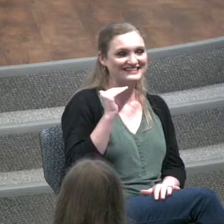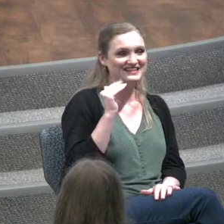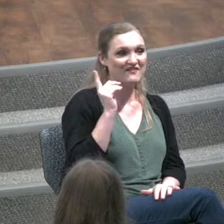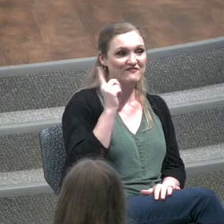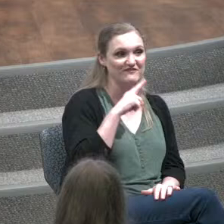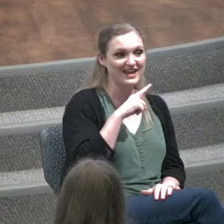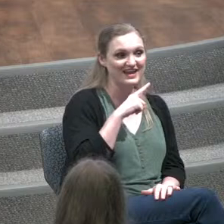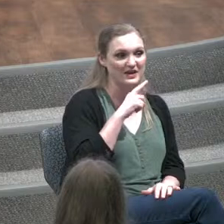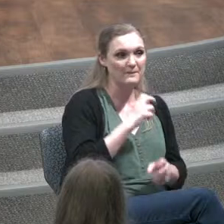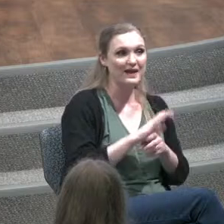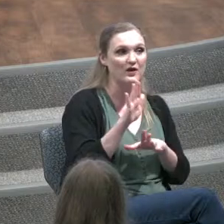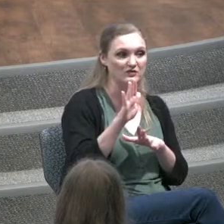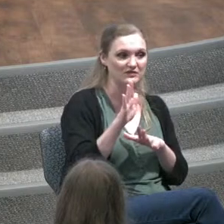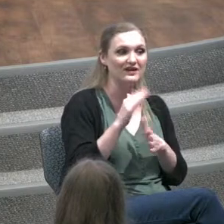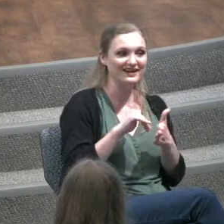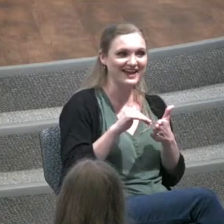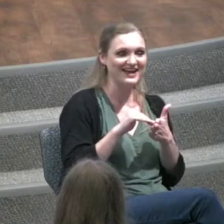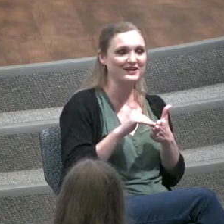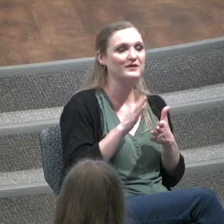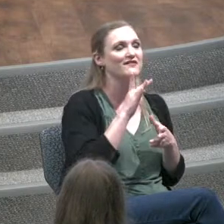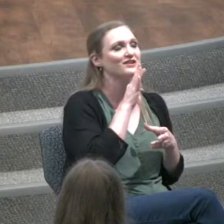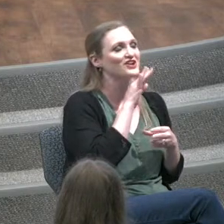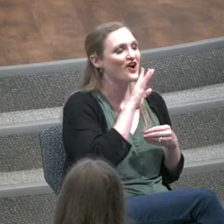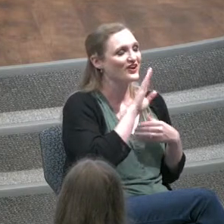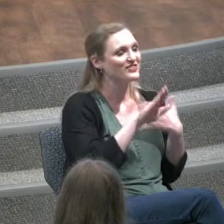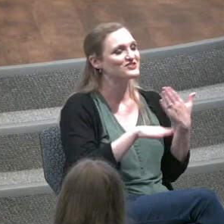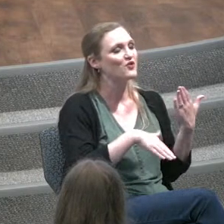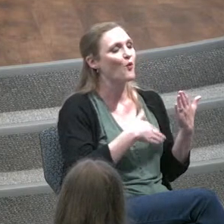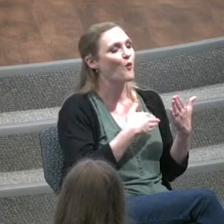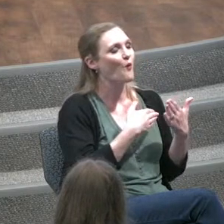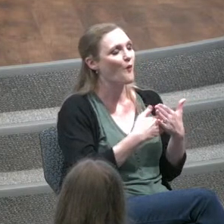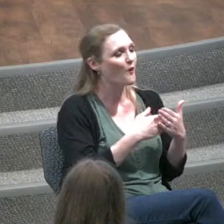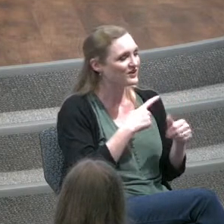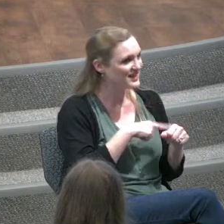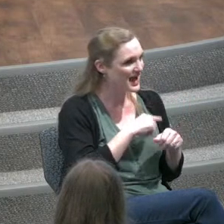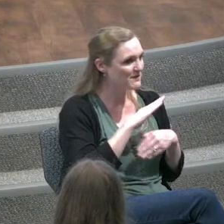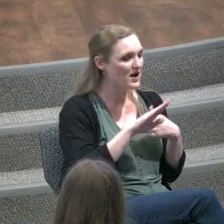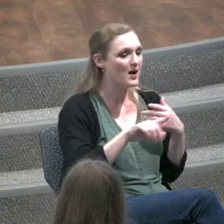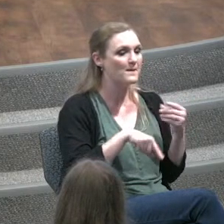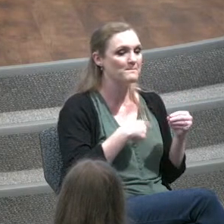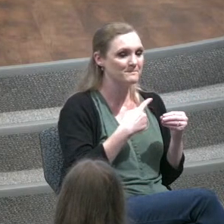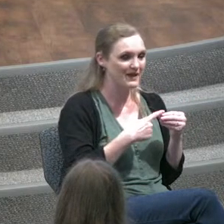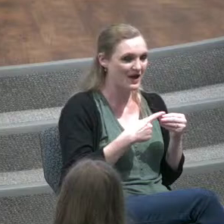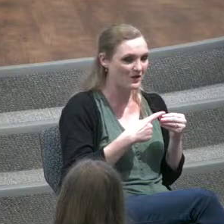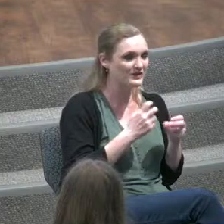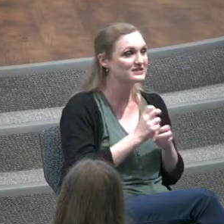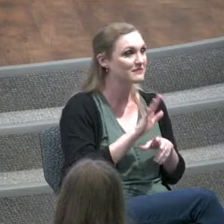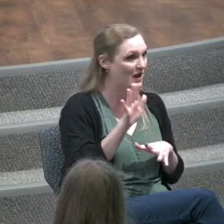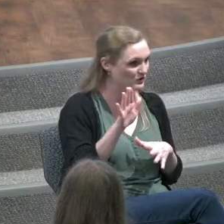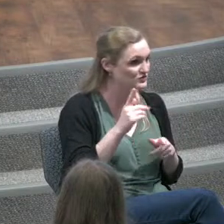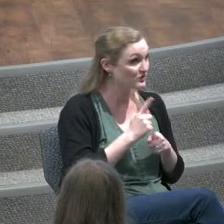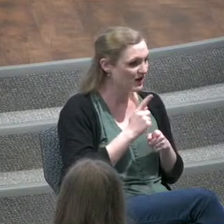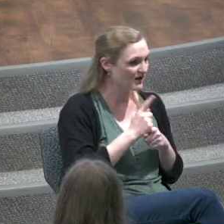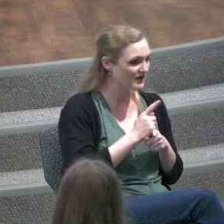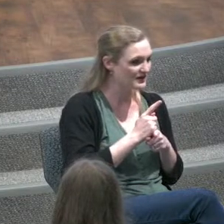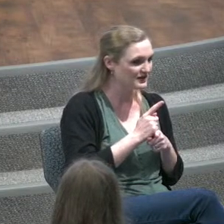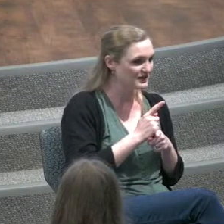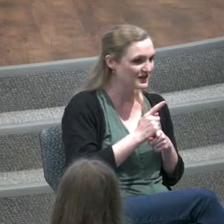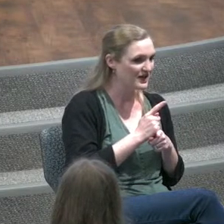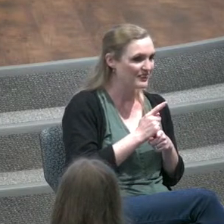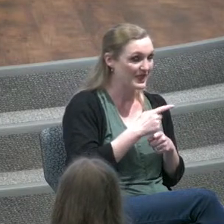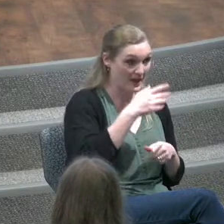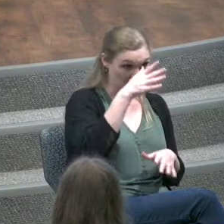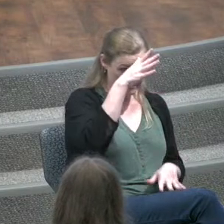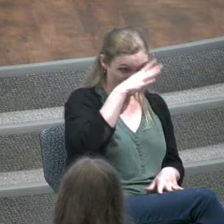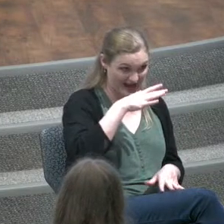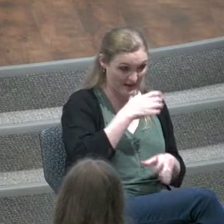artificial mountain. Now, we've been talking about artificial mountains all the way since week 1, right? About